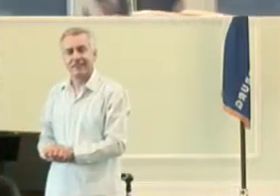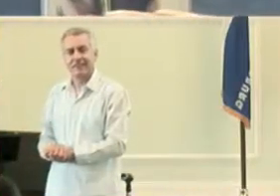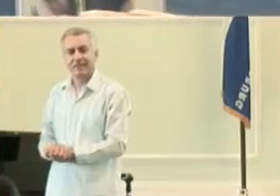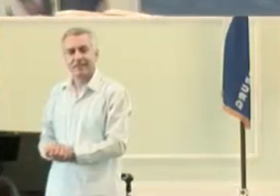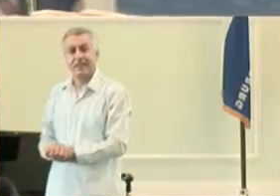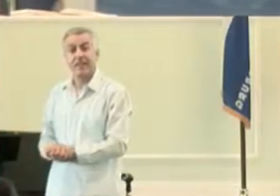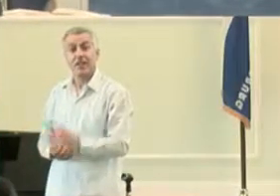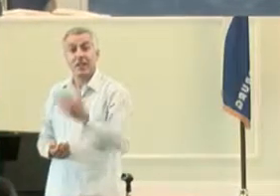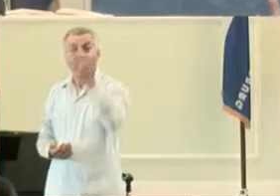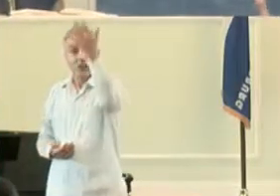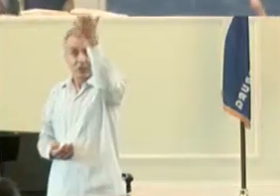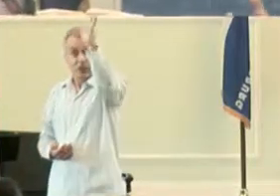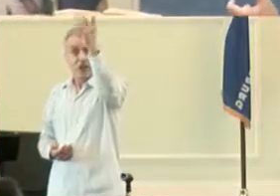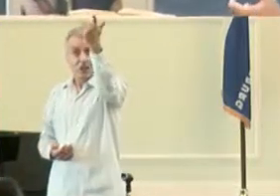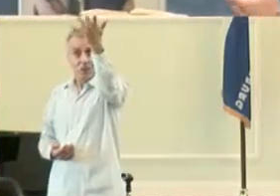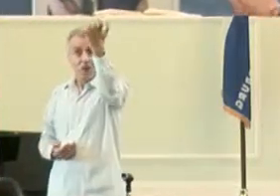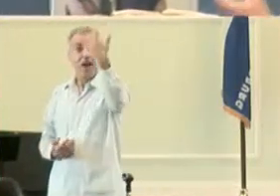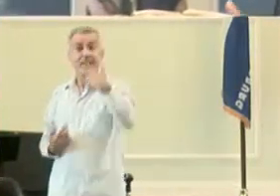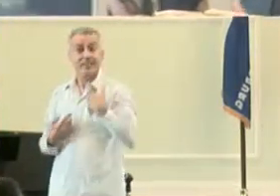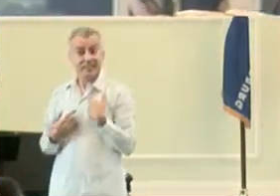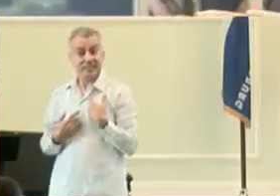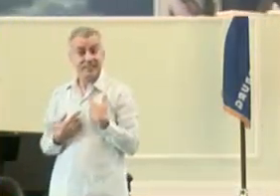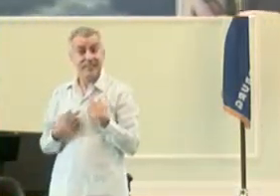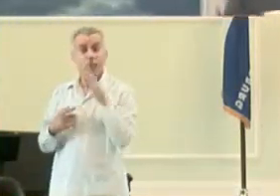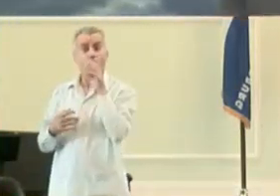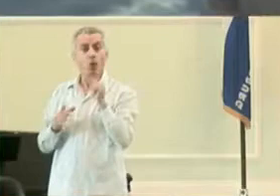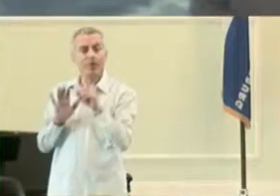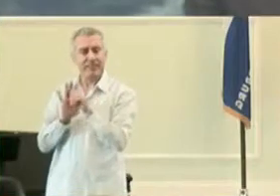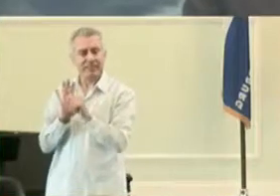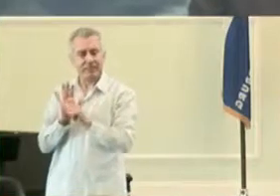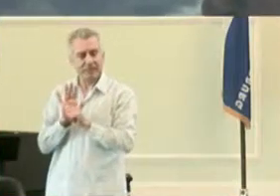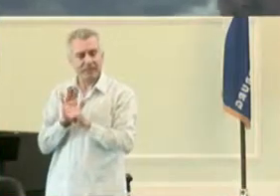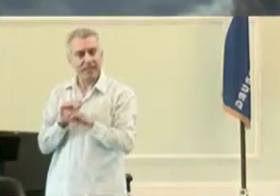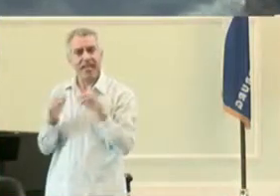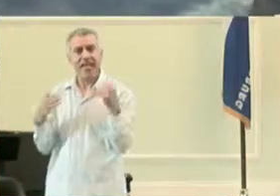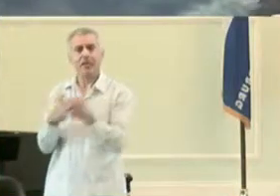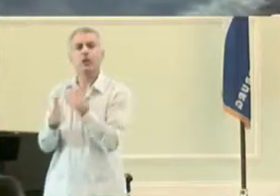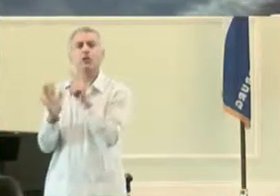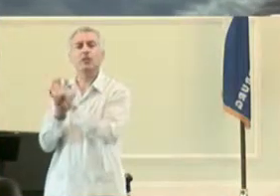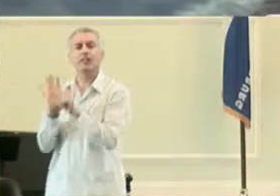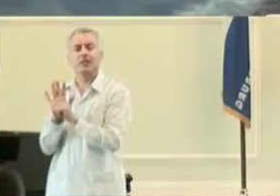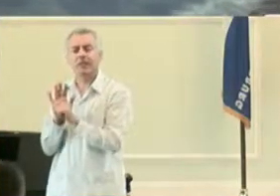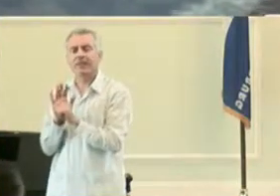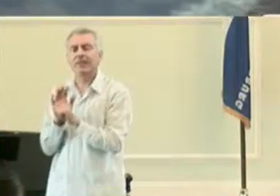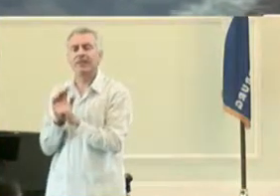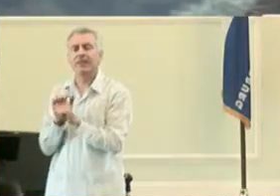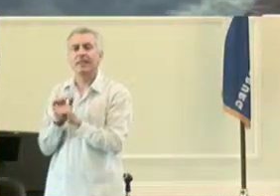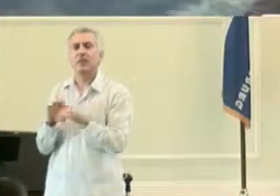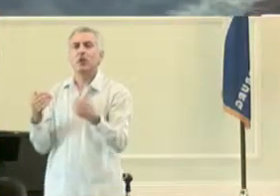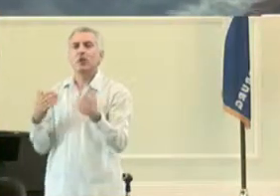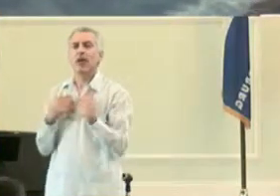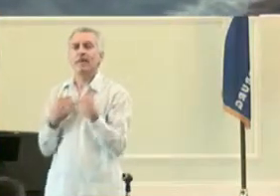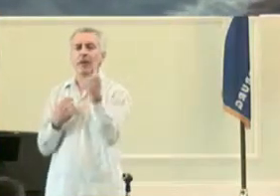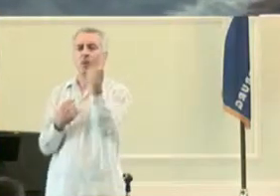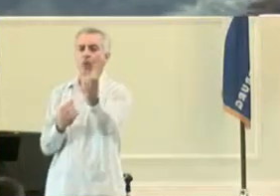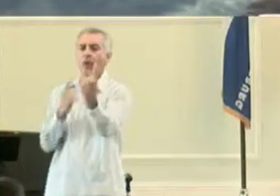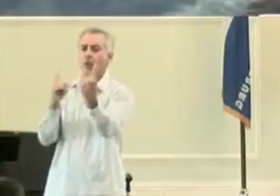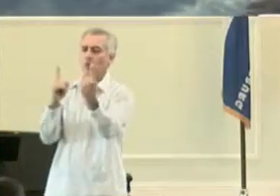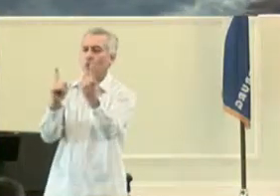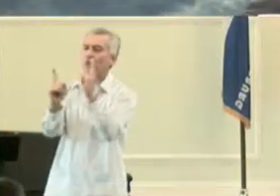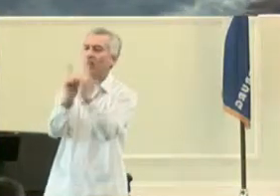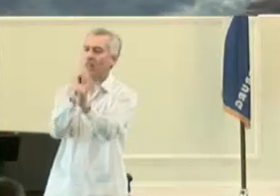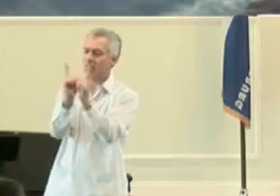of the desires of God in the Old Testament and also in the New Testament is for us to have that one-on-one relationship with